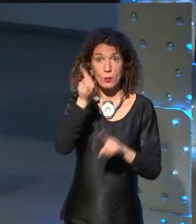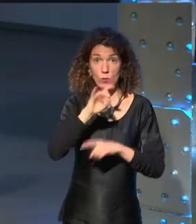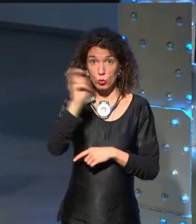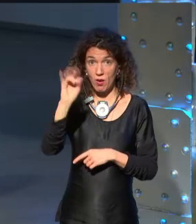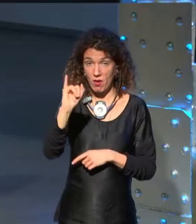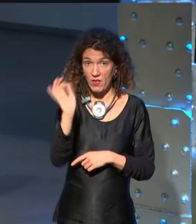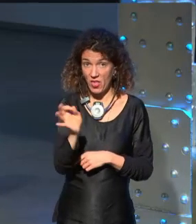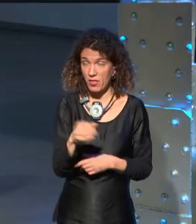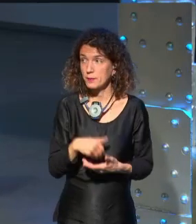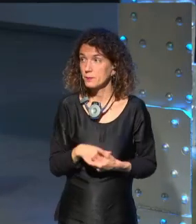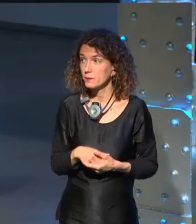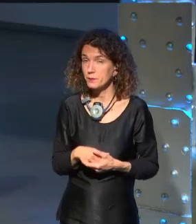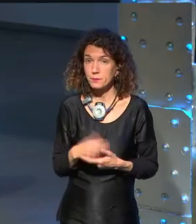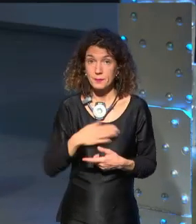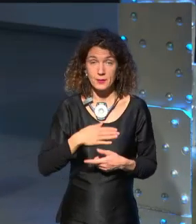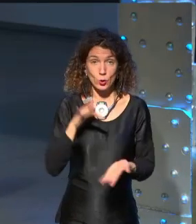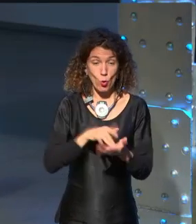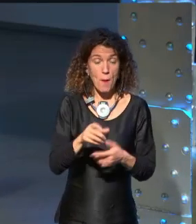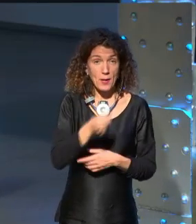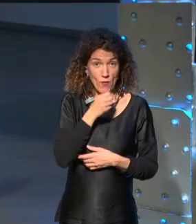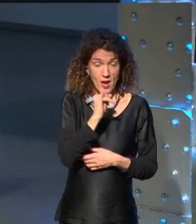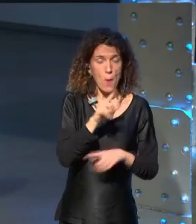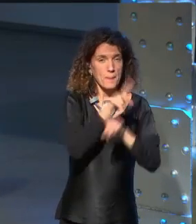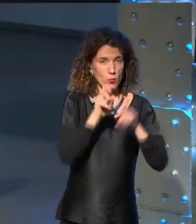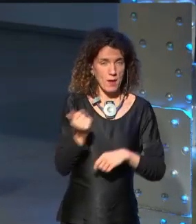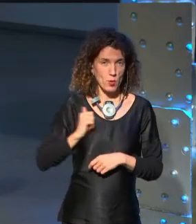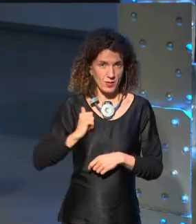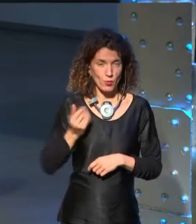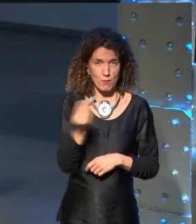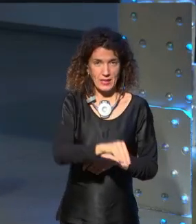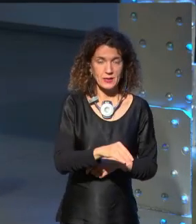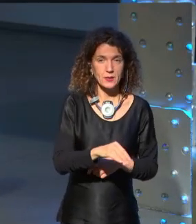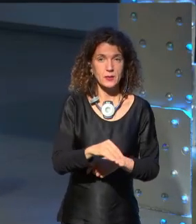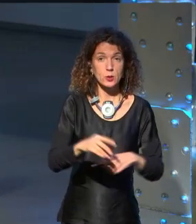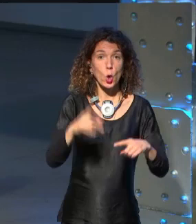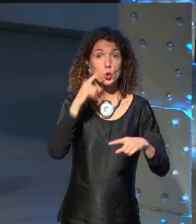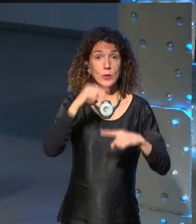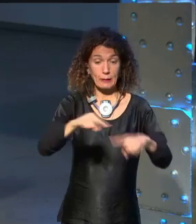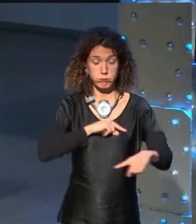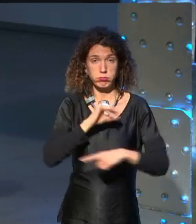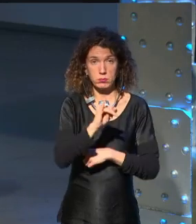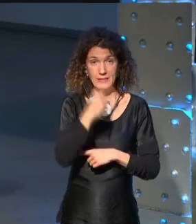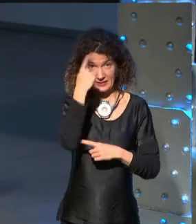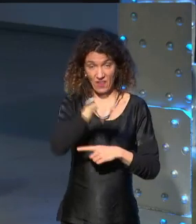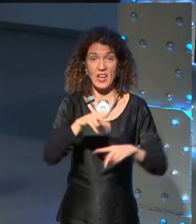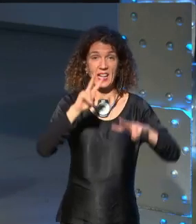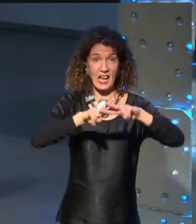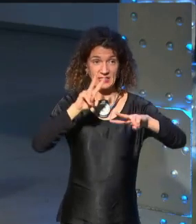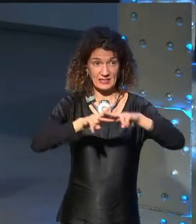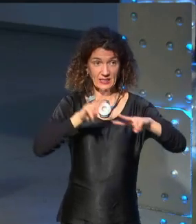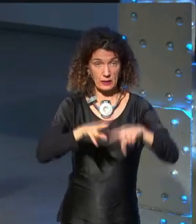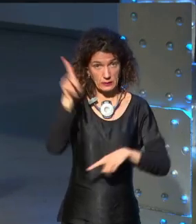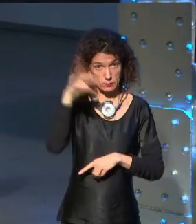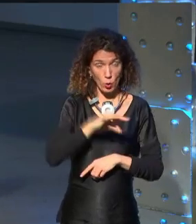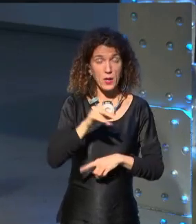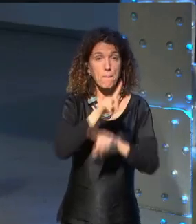There was another hand raised there at the back. Well, the microphone's getting there. I have a question that's been sent in by Twitter. You know that you